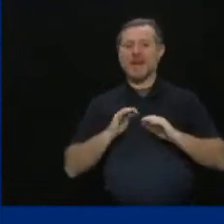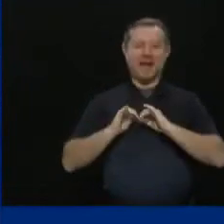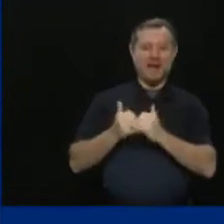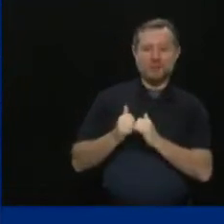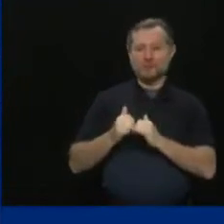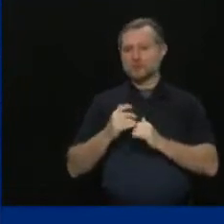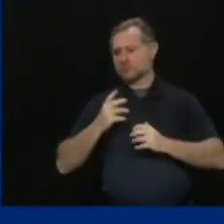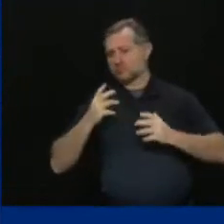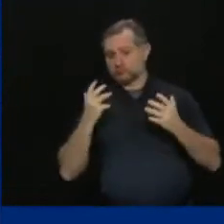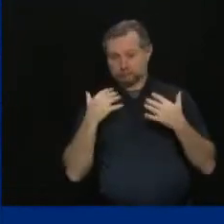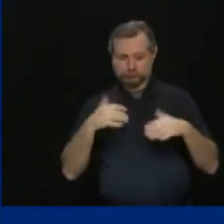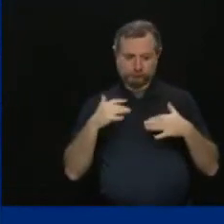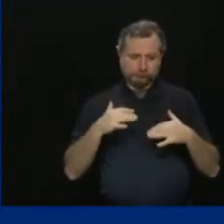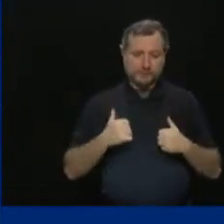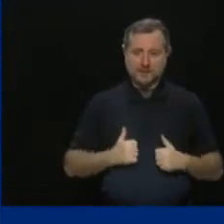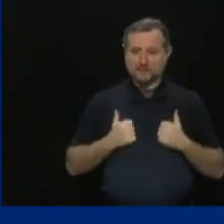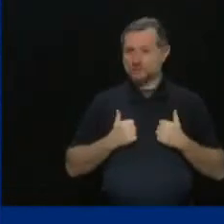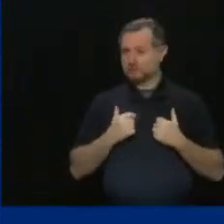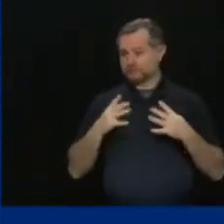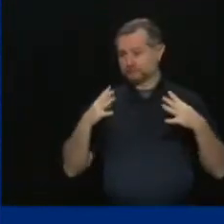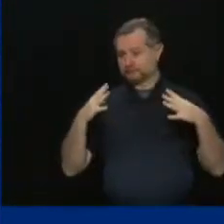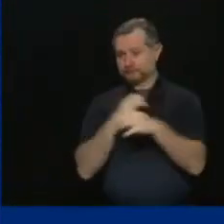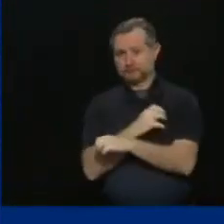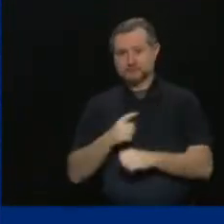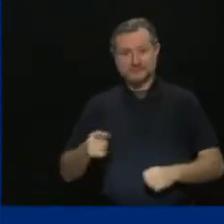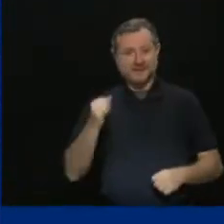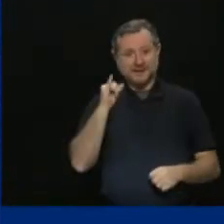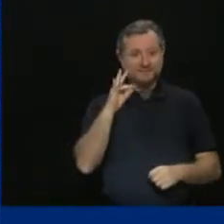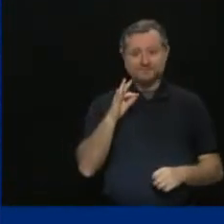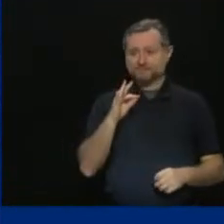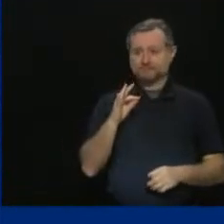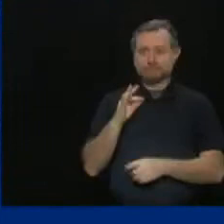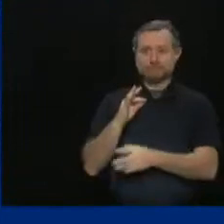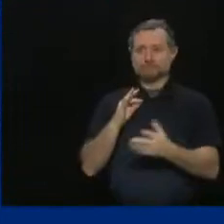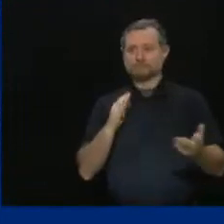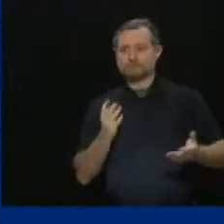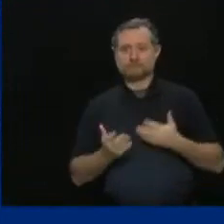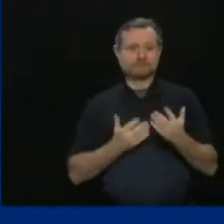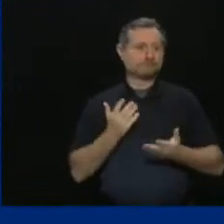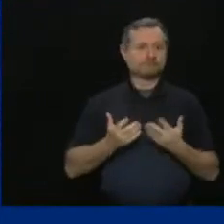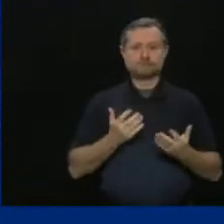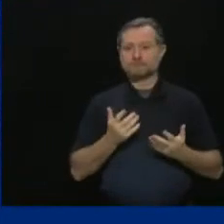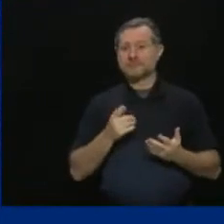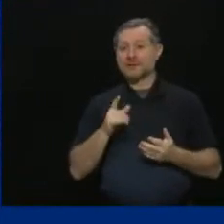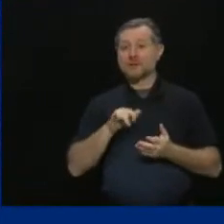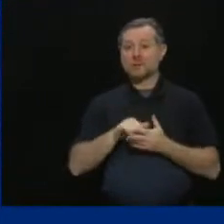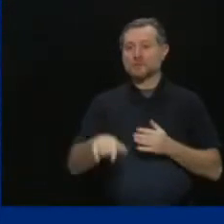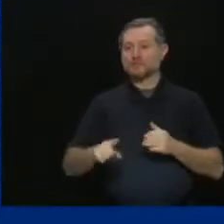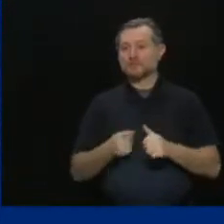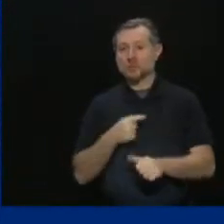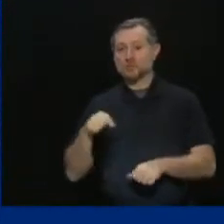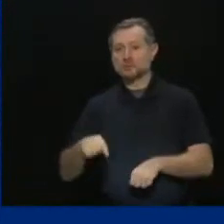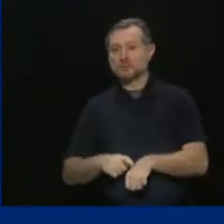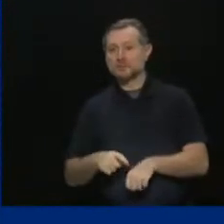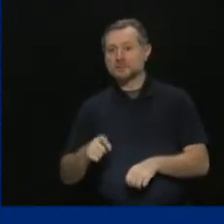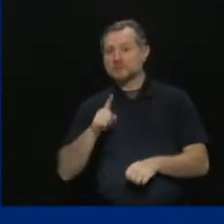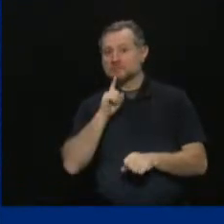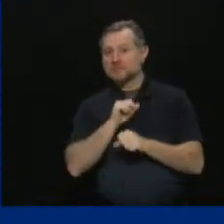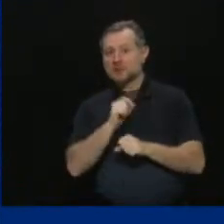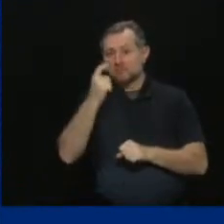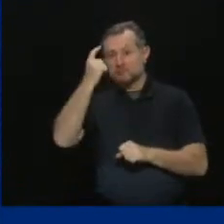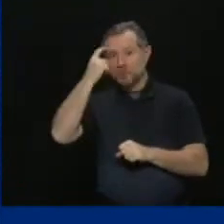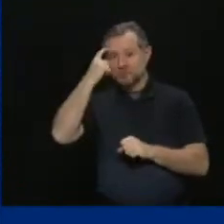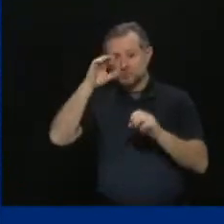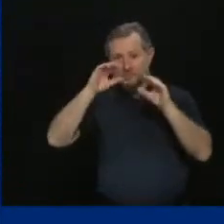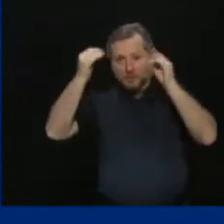people's lives become if they even take that first step toward trying these substances. Literally, the brain chemistry changes after 14 days.